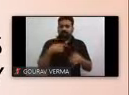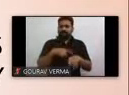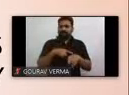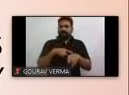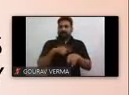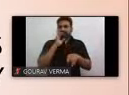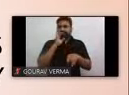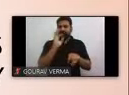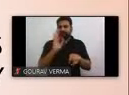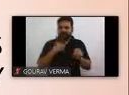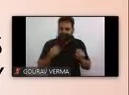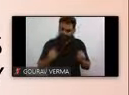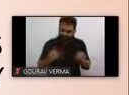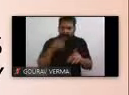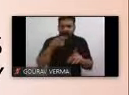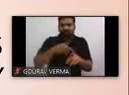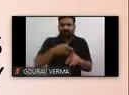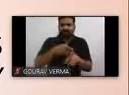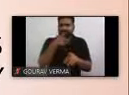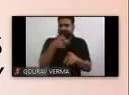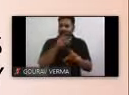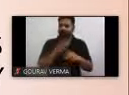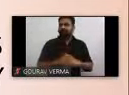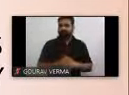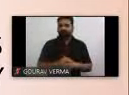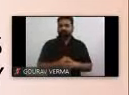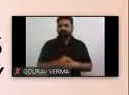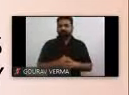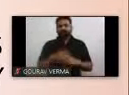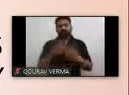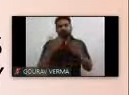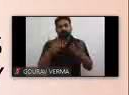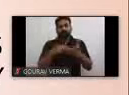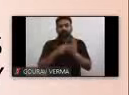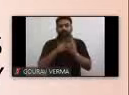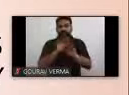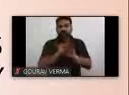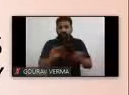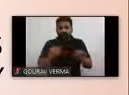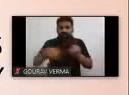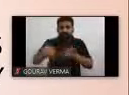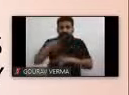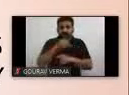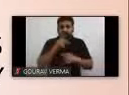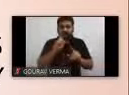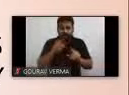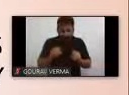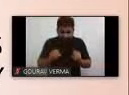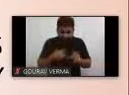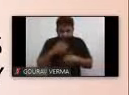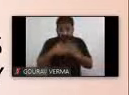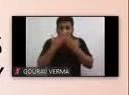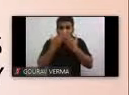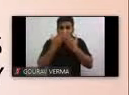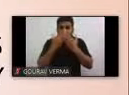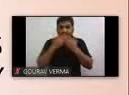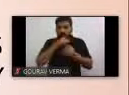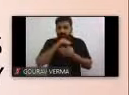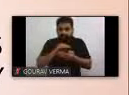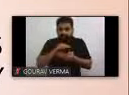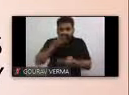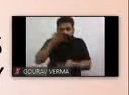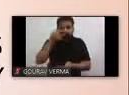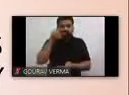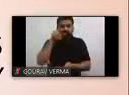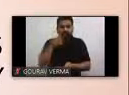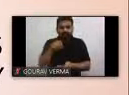to start. This is the time to start so that the child, by the time he is in school age, he is